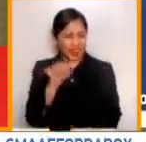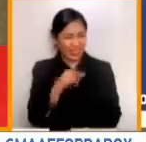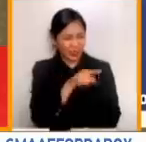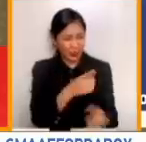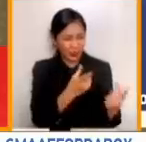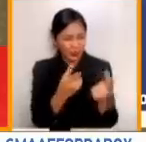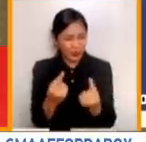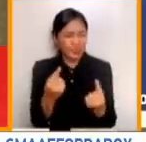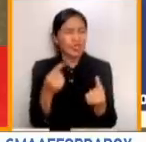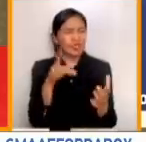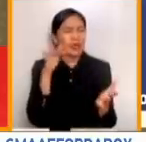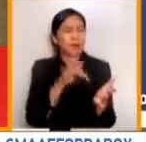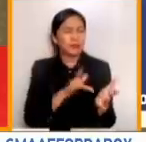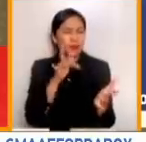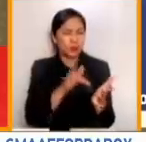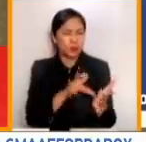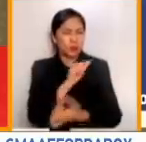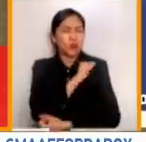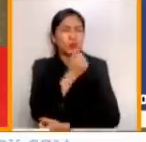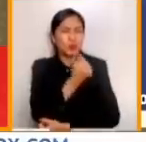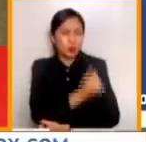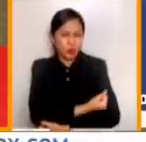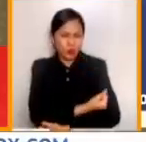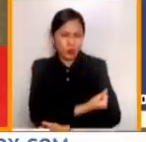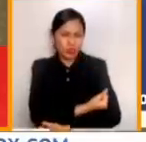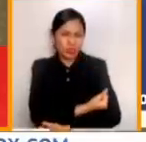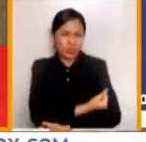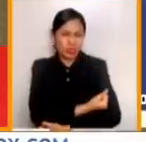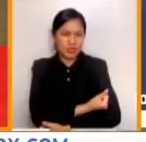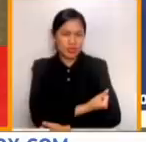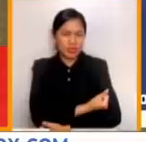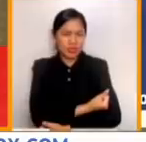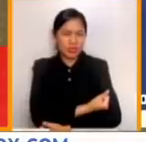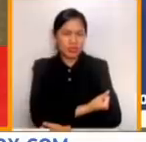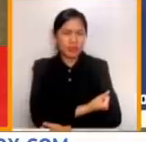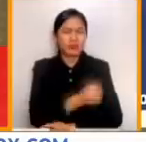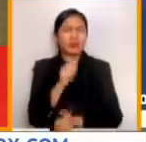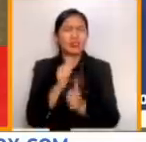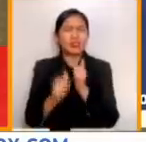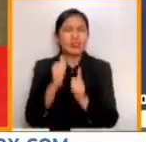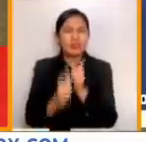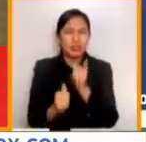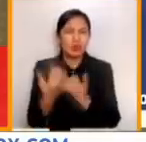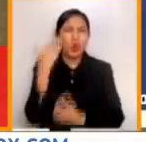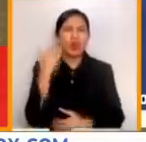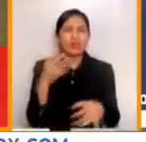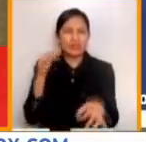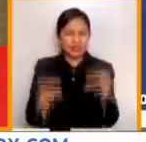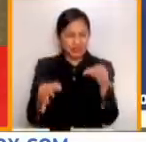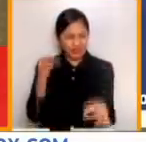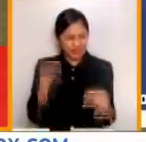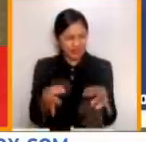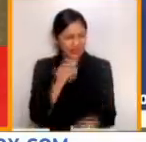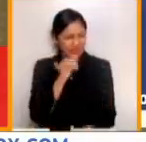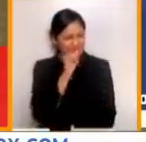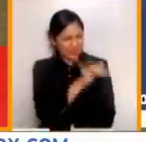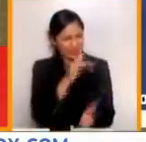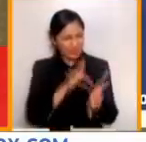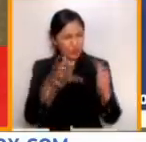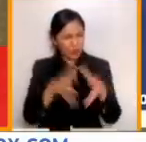discretion amounting to lack of jurisdiction na. Sinobrahan mo eh.